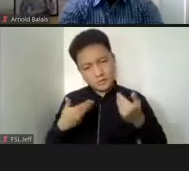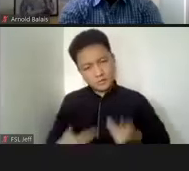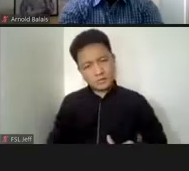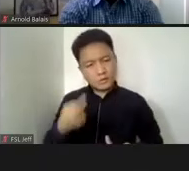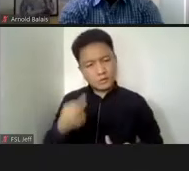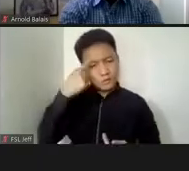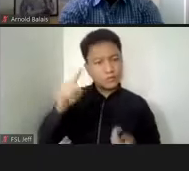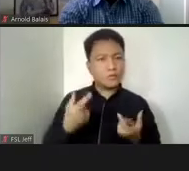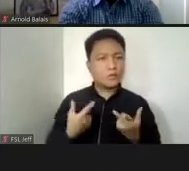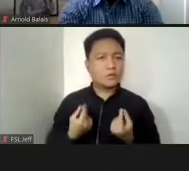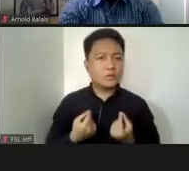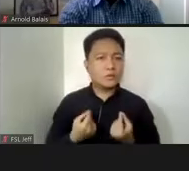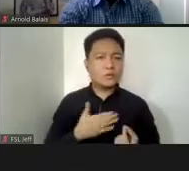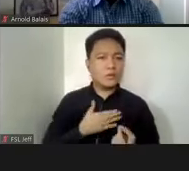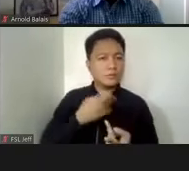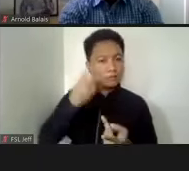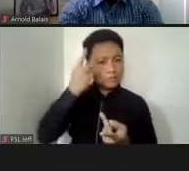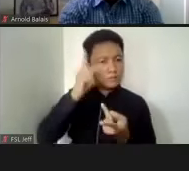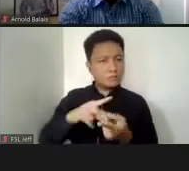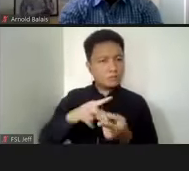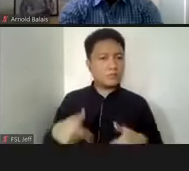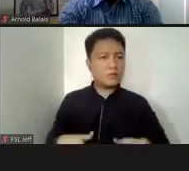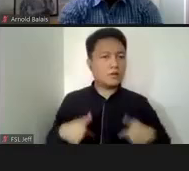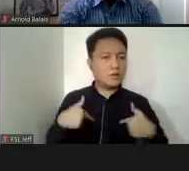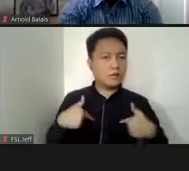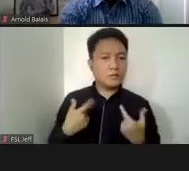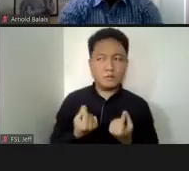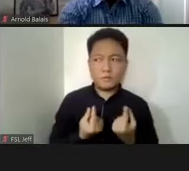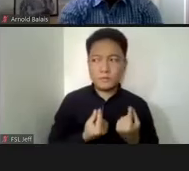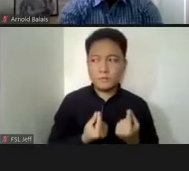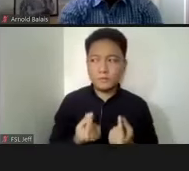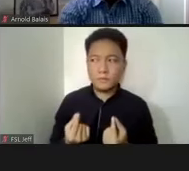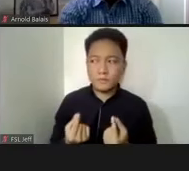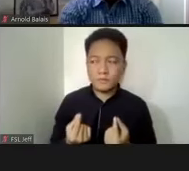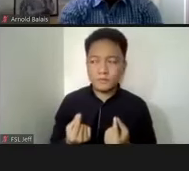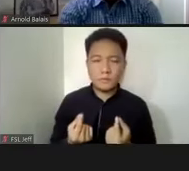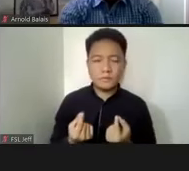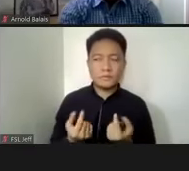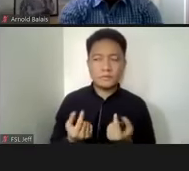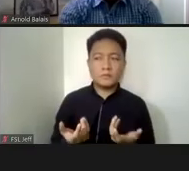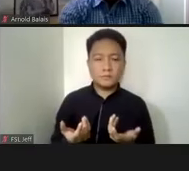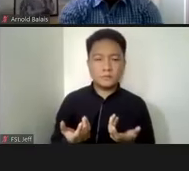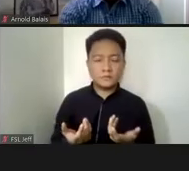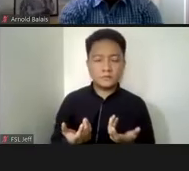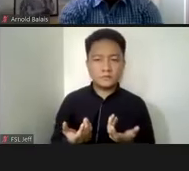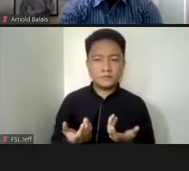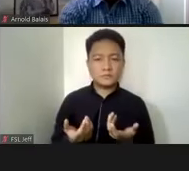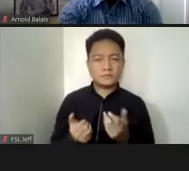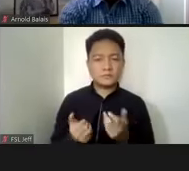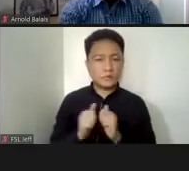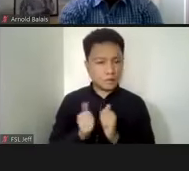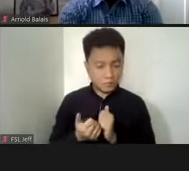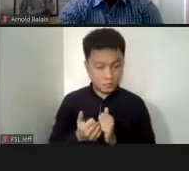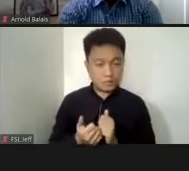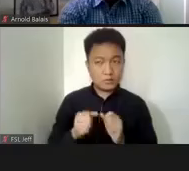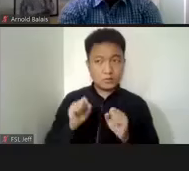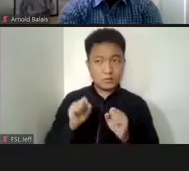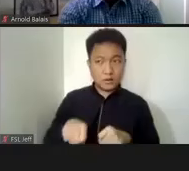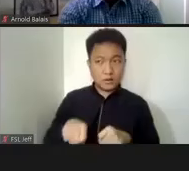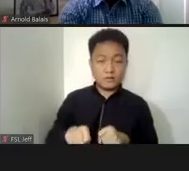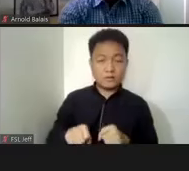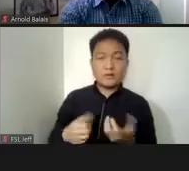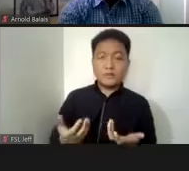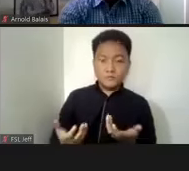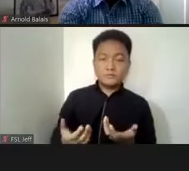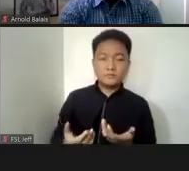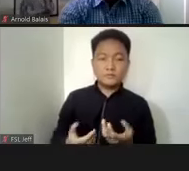and your creator can answer that. Therefore, you will not poison yourself. You will not put any